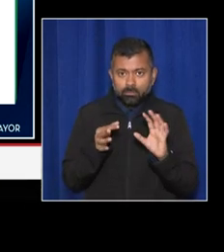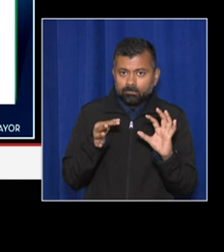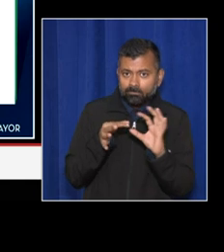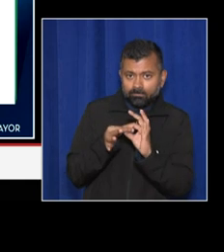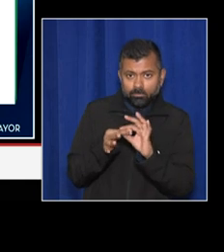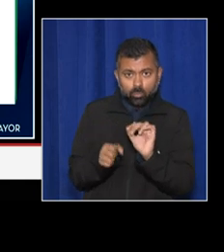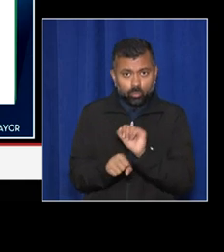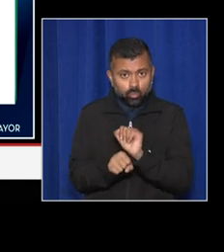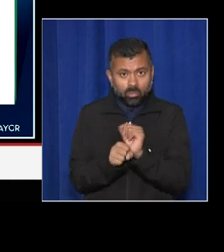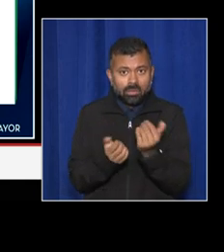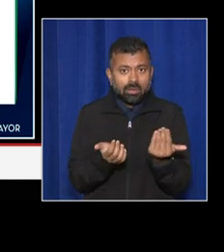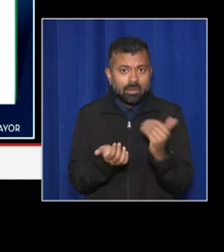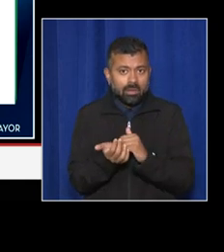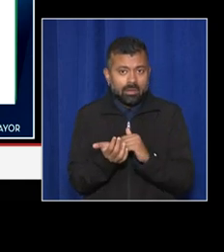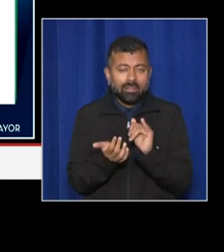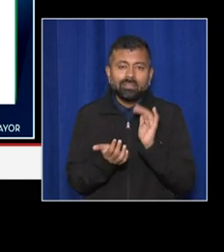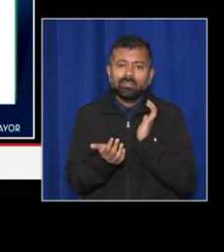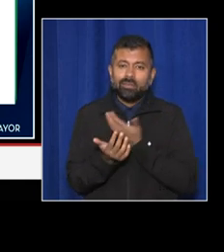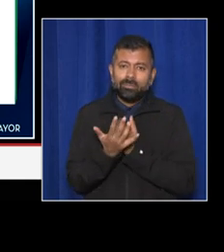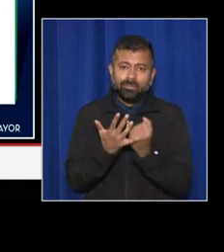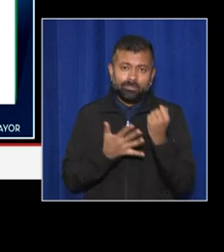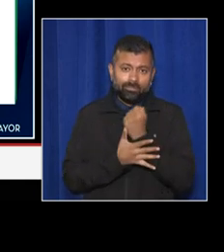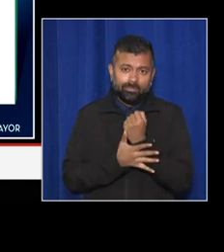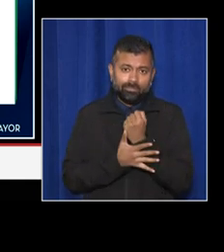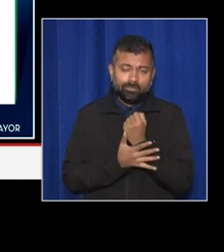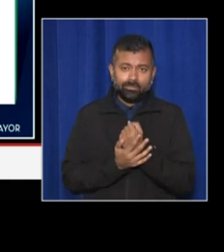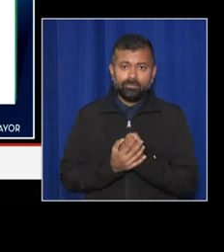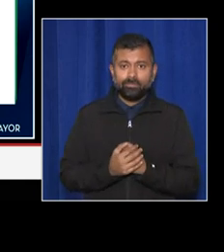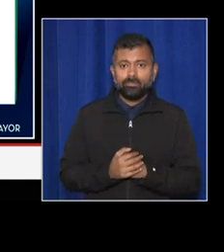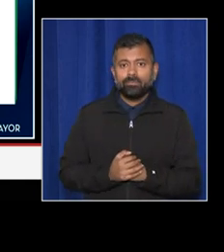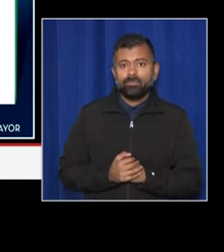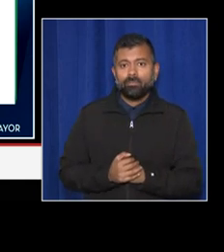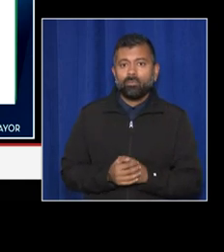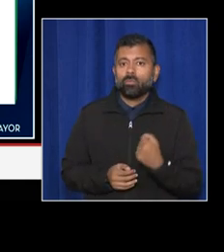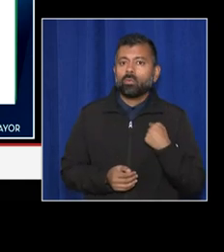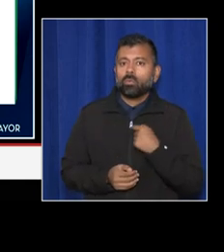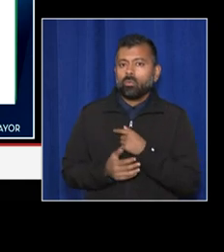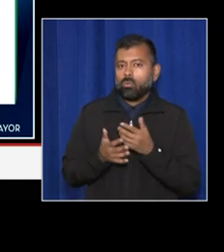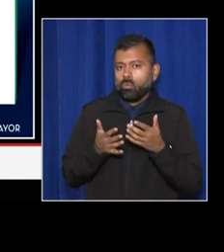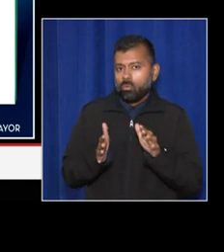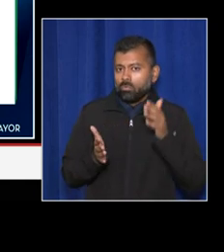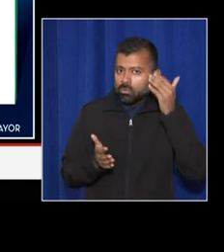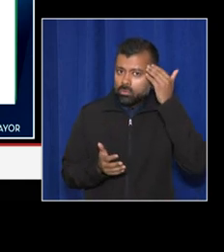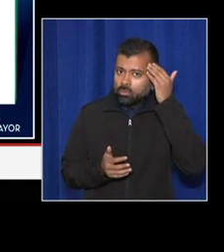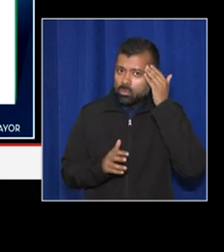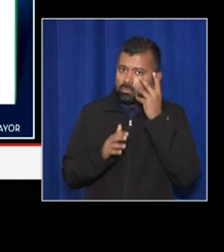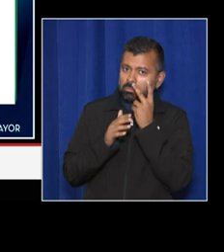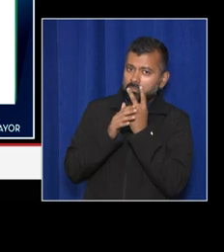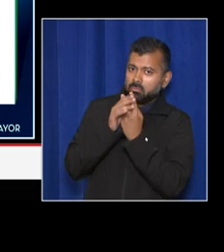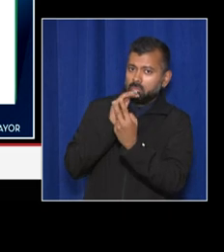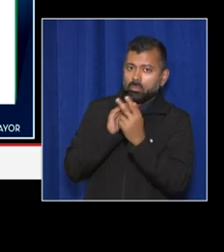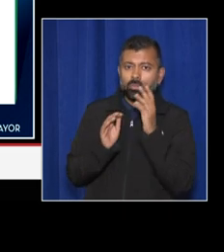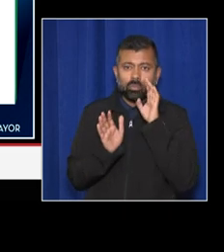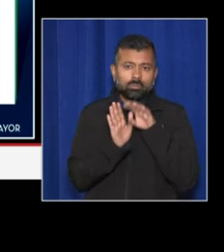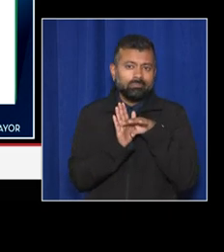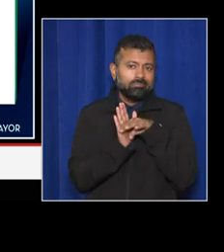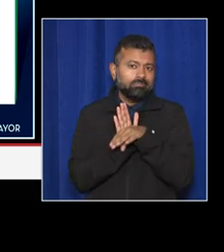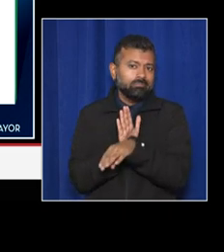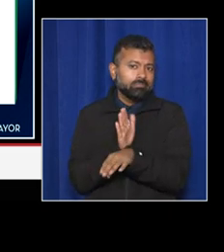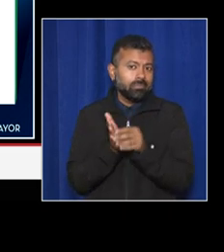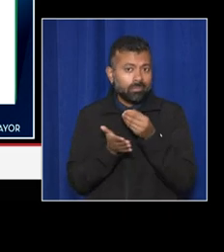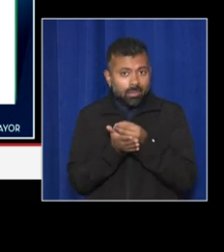this is the thing that we know. We know what the estimates of job loss are. It's a little bit harder to